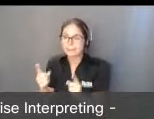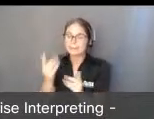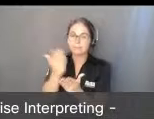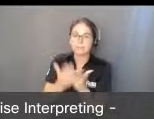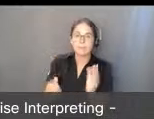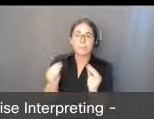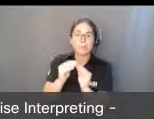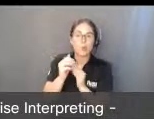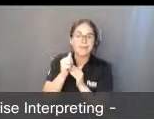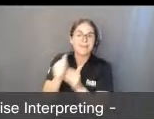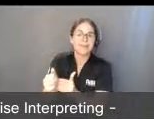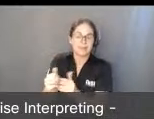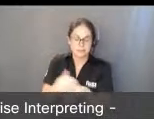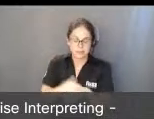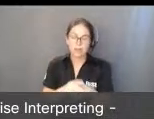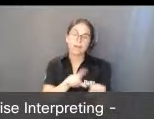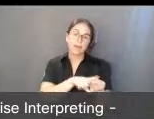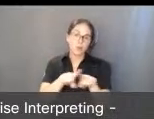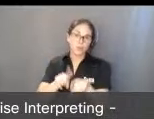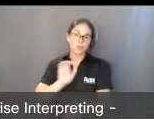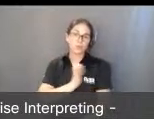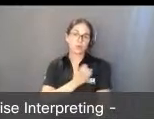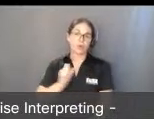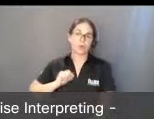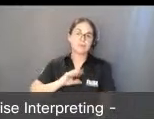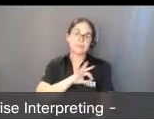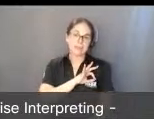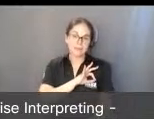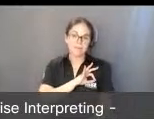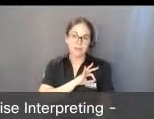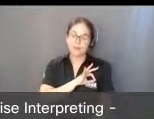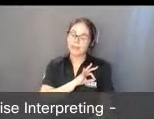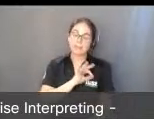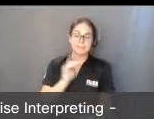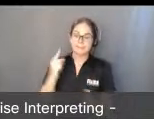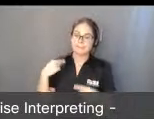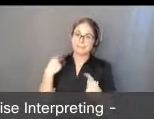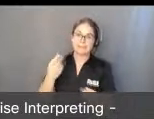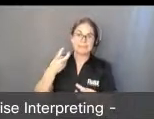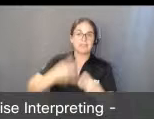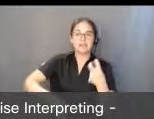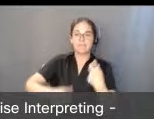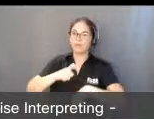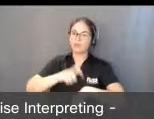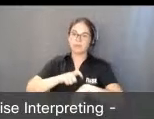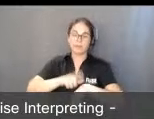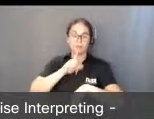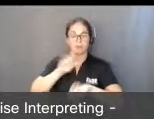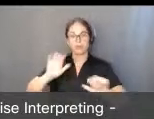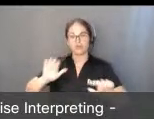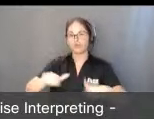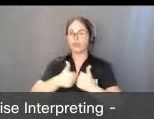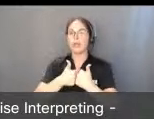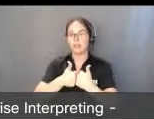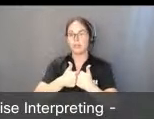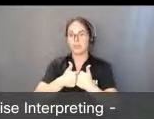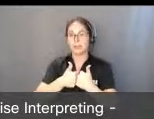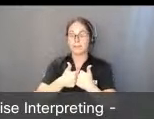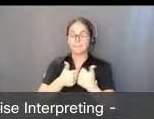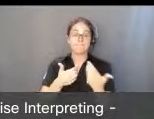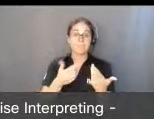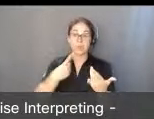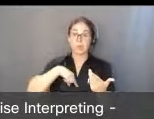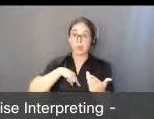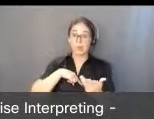our staff. It's been these difficult times have been challenging. Who thought when we left